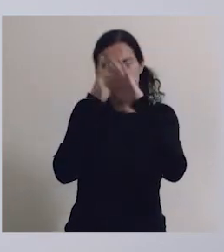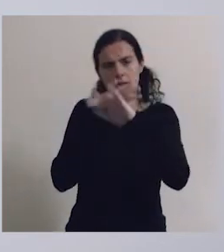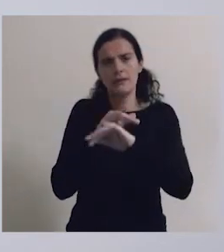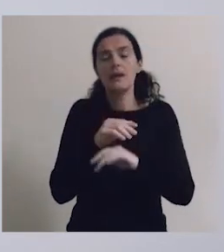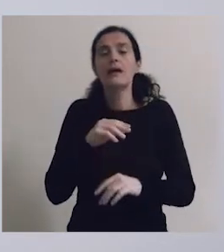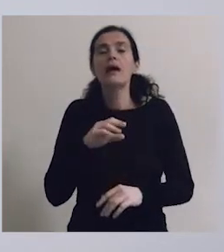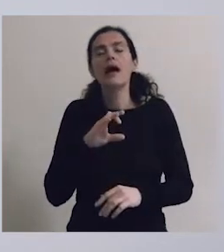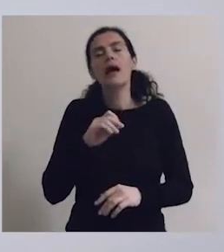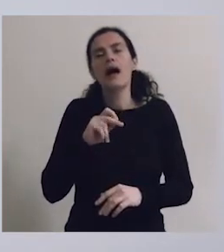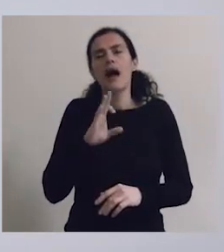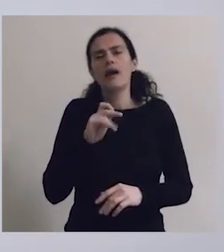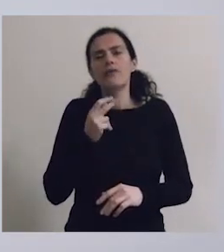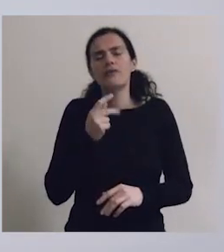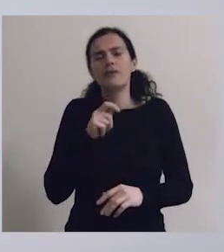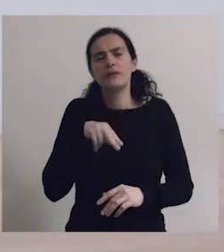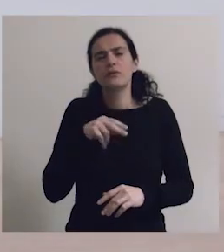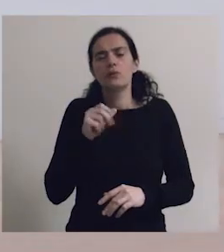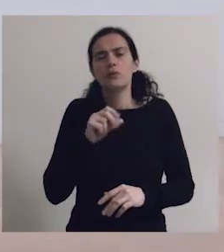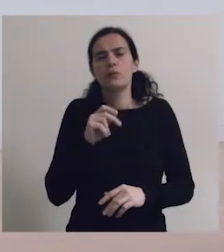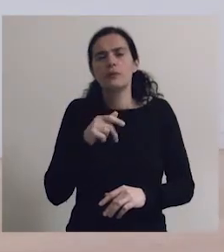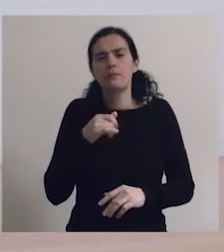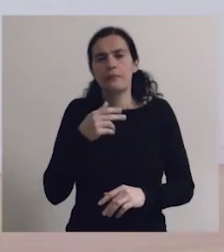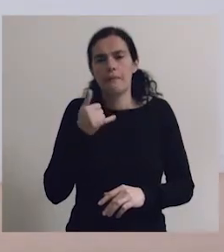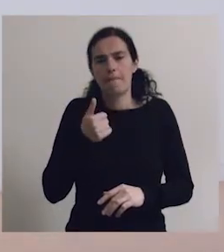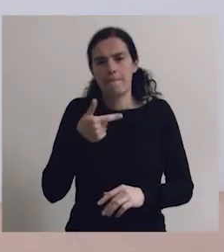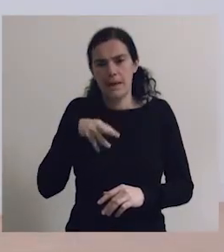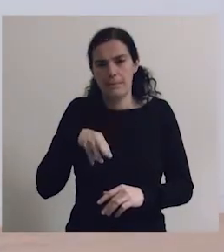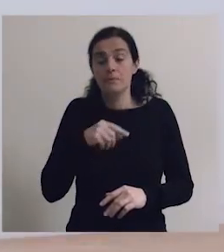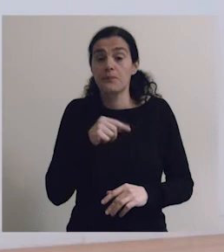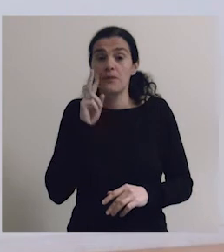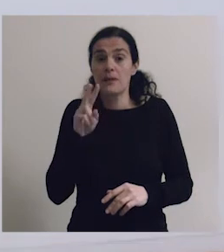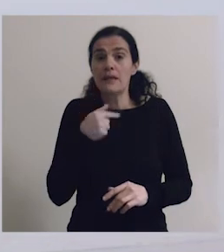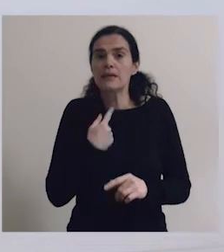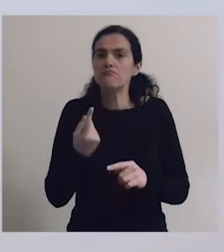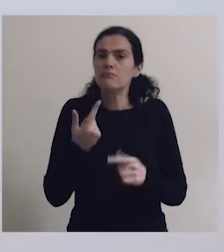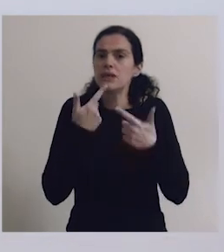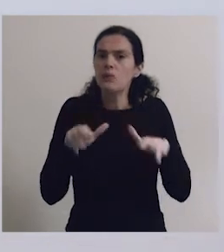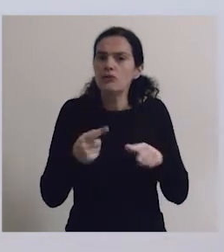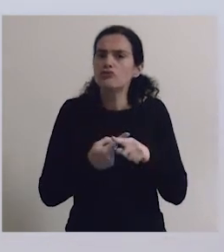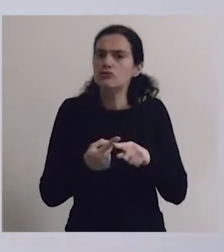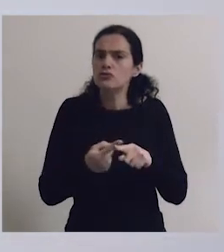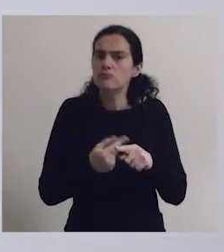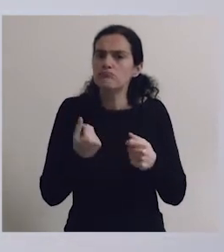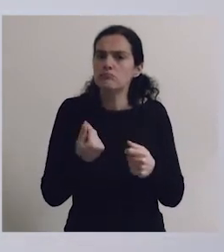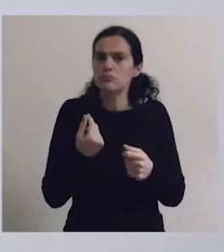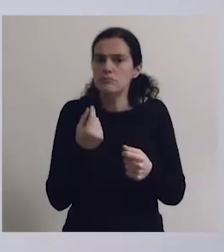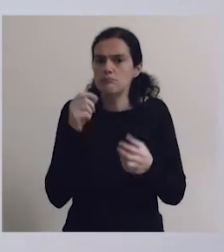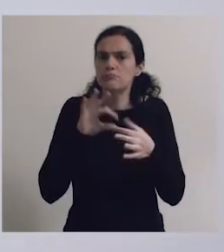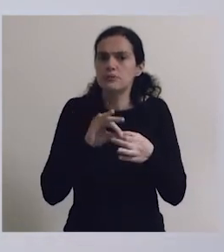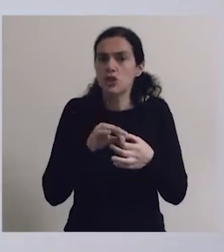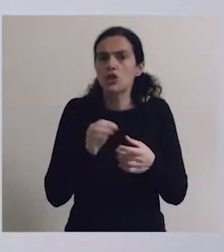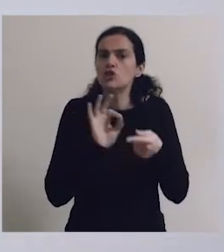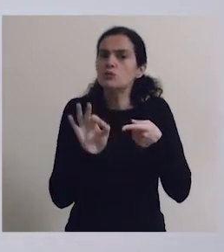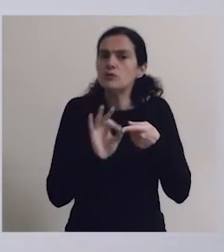abstract painter, Harvey Quaytman. So when you see these paintings, when you see her interest in language, in a very